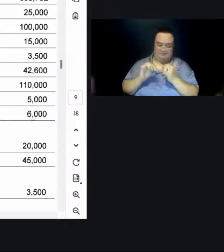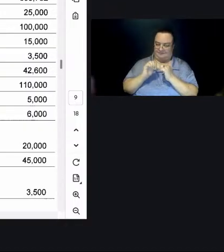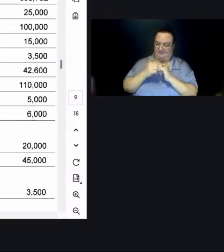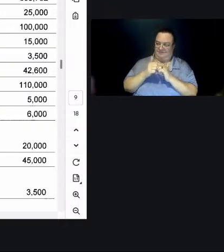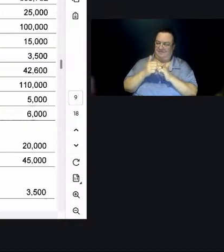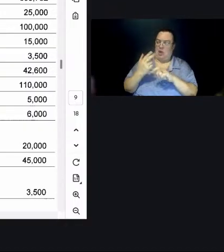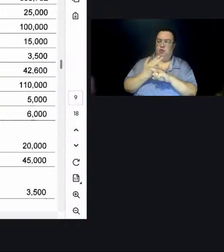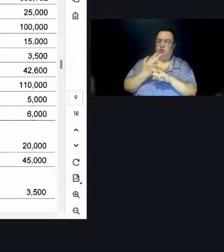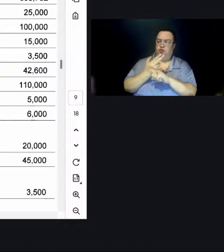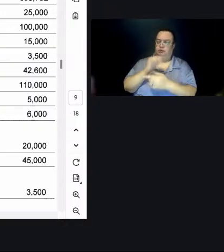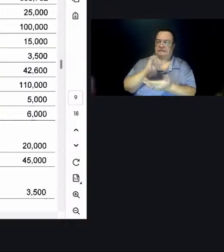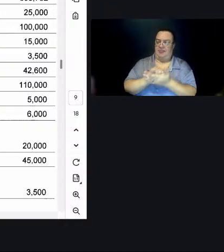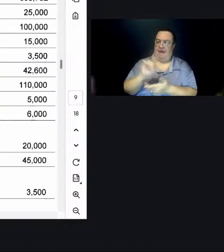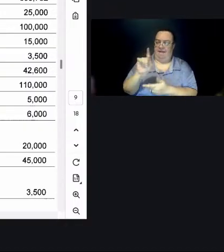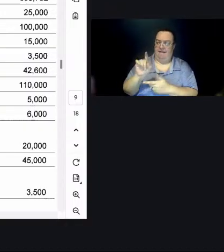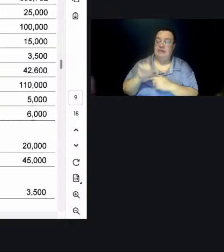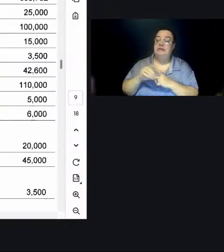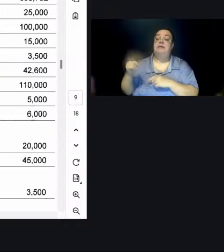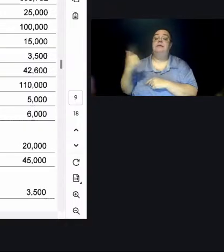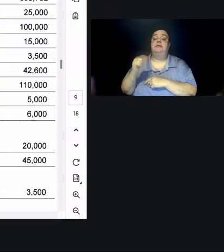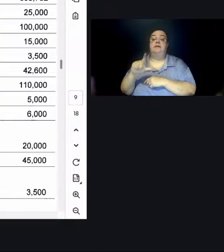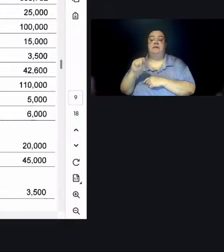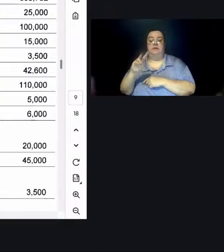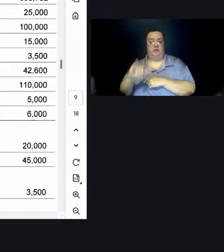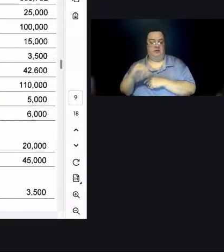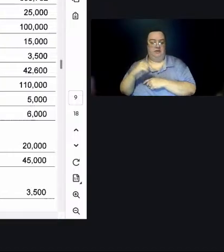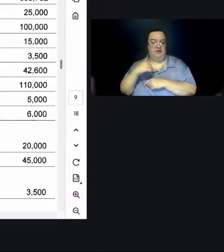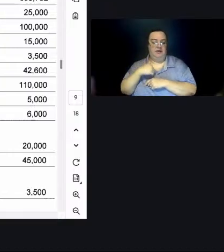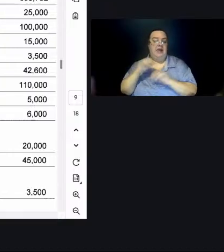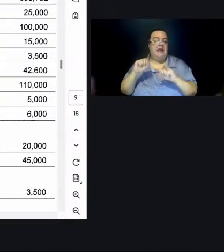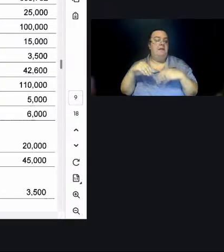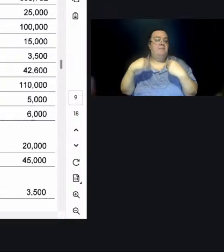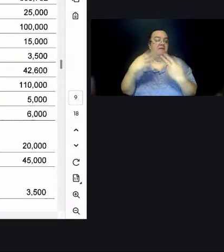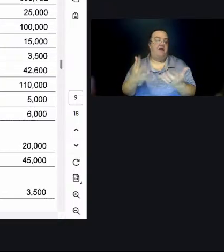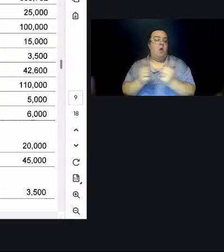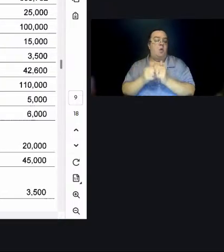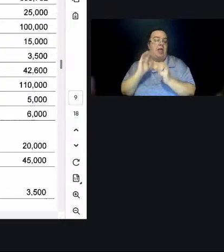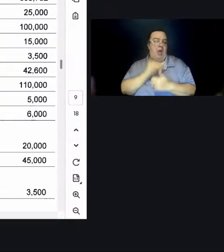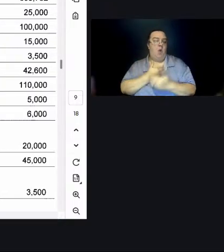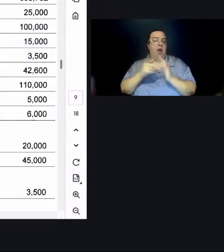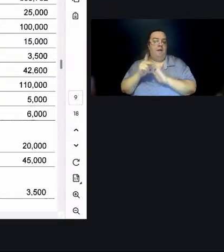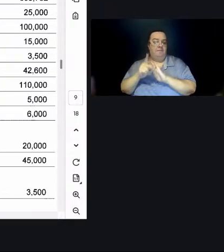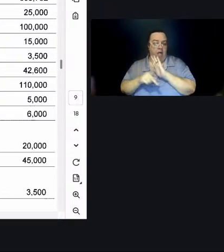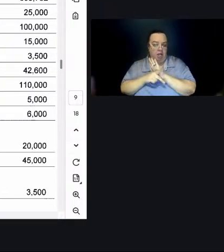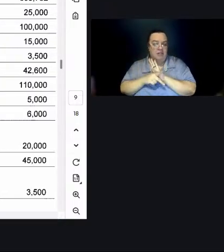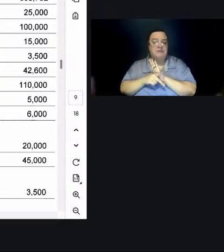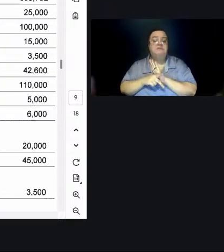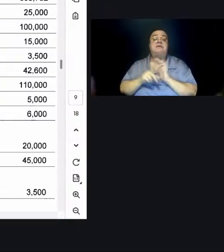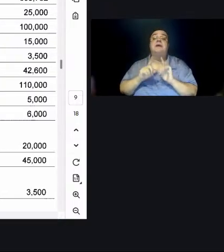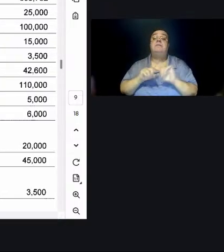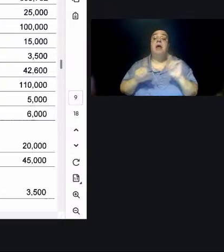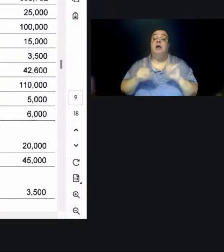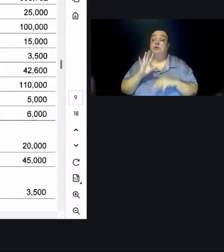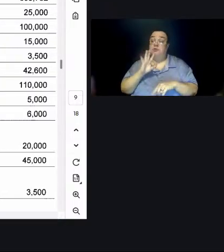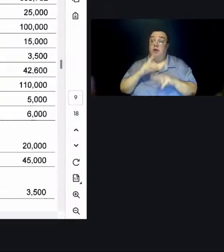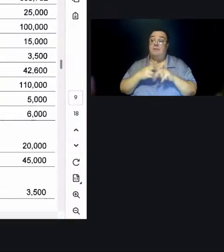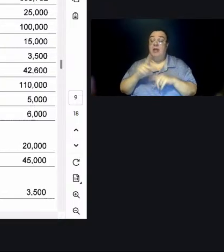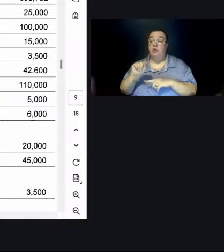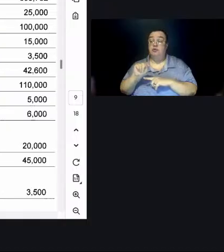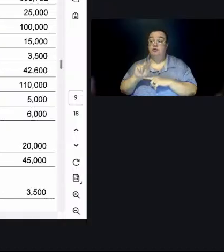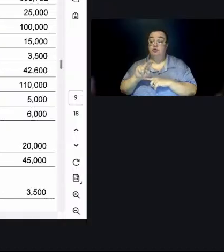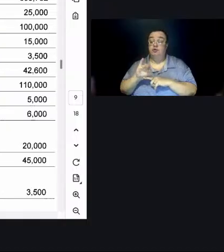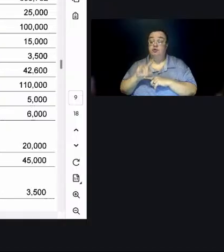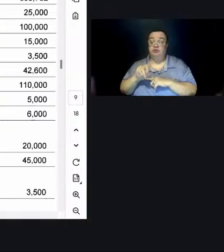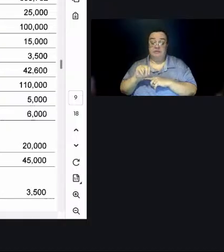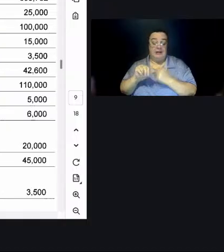used? I can provide you with the policy Yeah. that we have, but as far as the tuition assistance, you